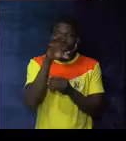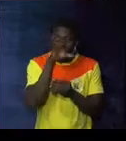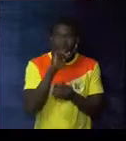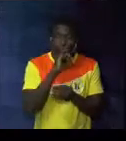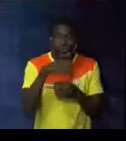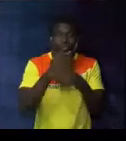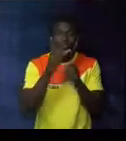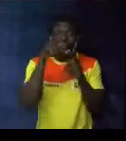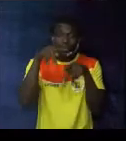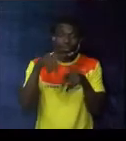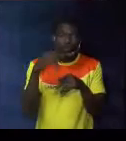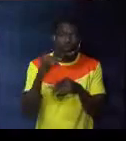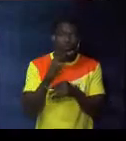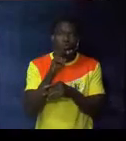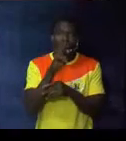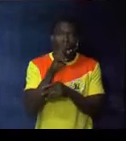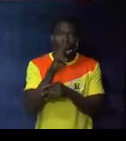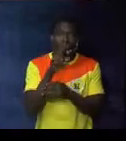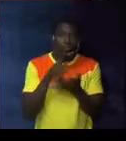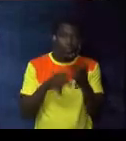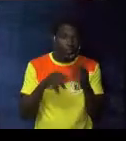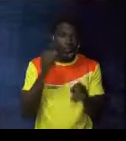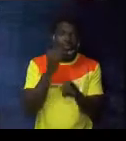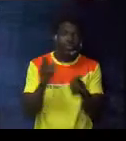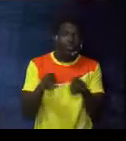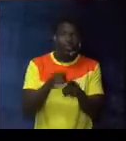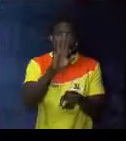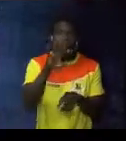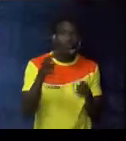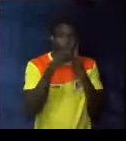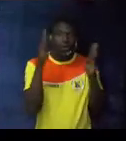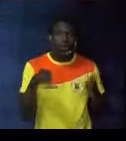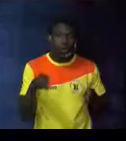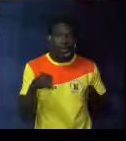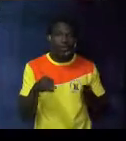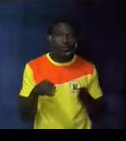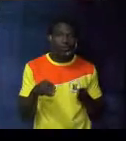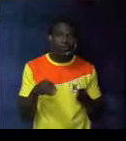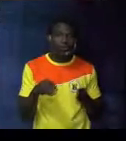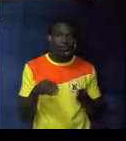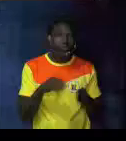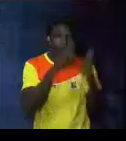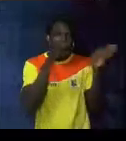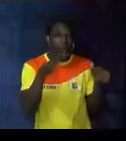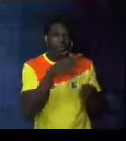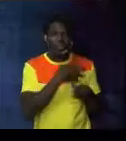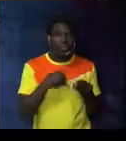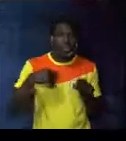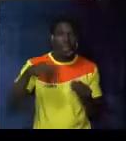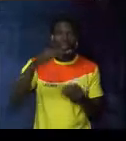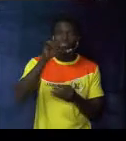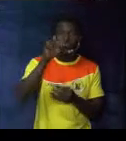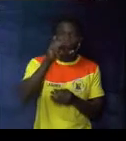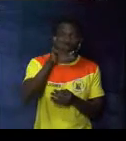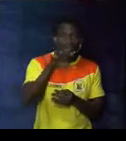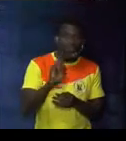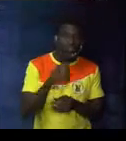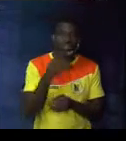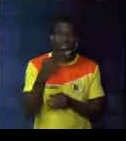up of two parts, just like your house is made up of two parts, the compound and the fence. So the fence is what we